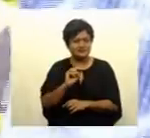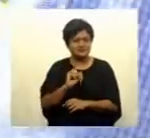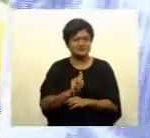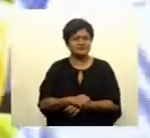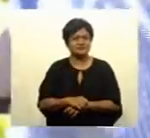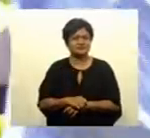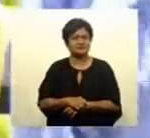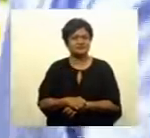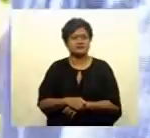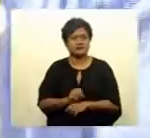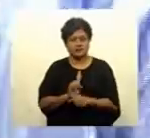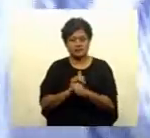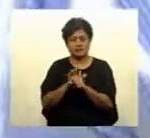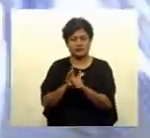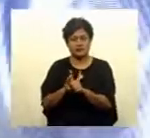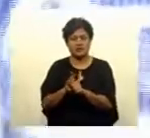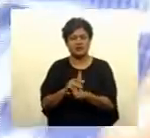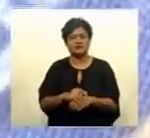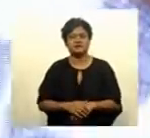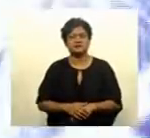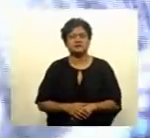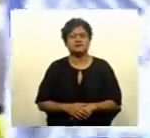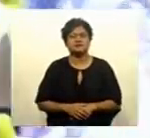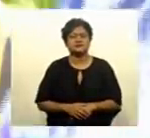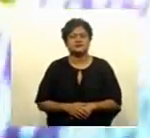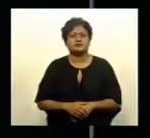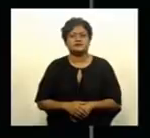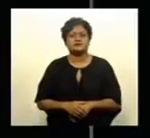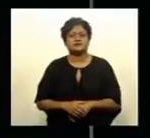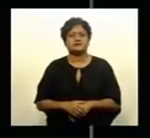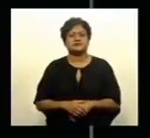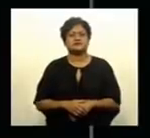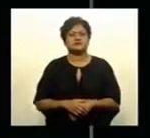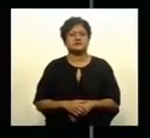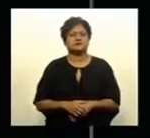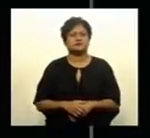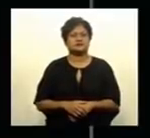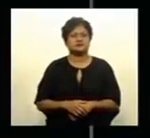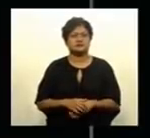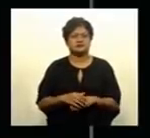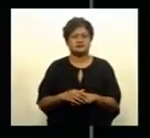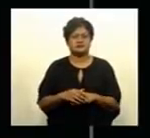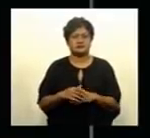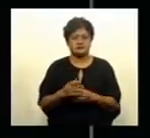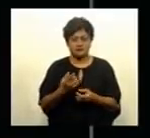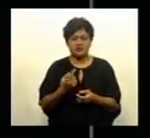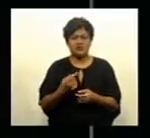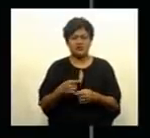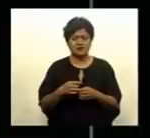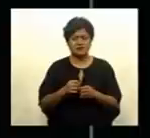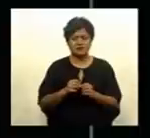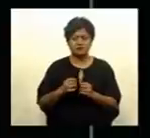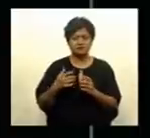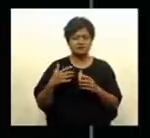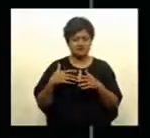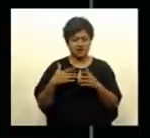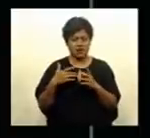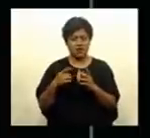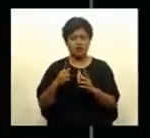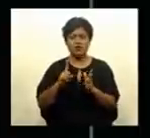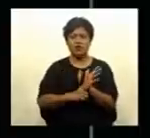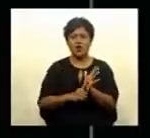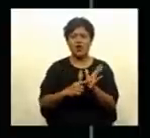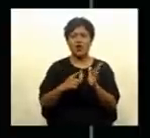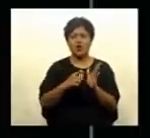pandemic. Apeniso Ngrandovu, FBC News. The hustle continued at the Longani border as people